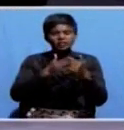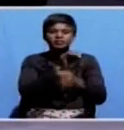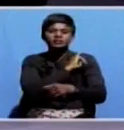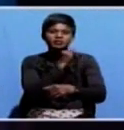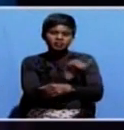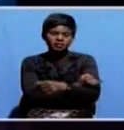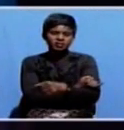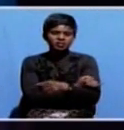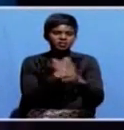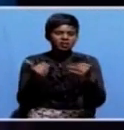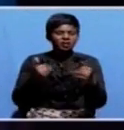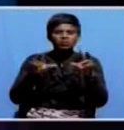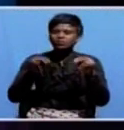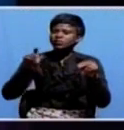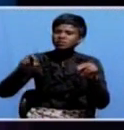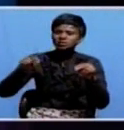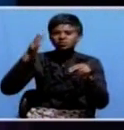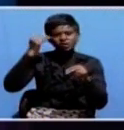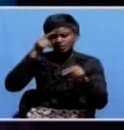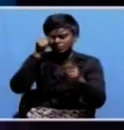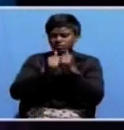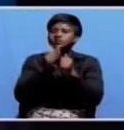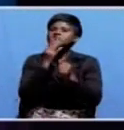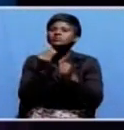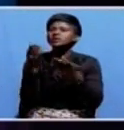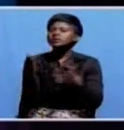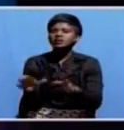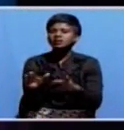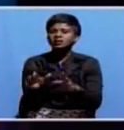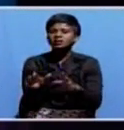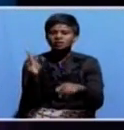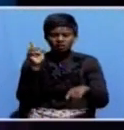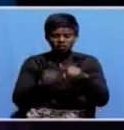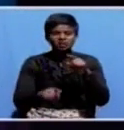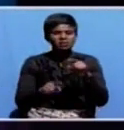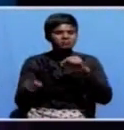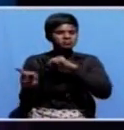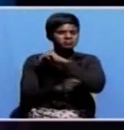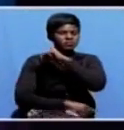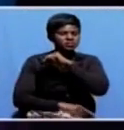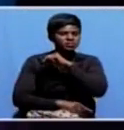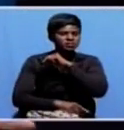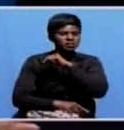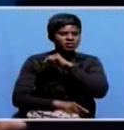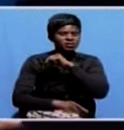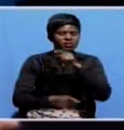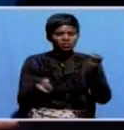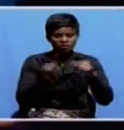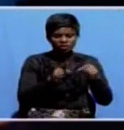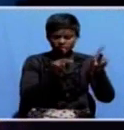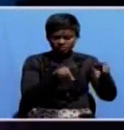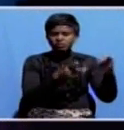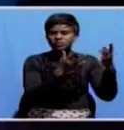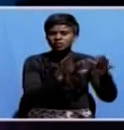would be no need now, because he's gone. So he cannot be, of course, he cannot be prosecuted posthumously. So even if you restored